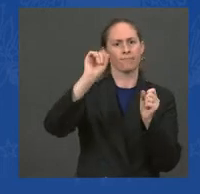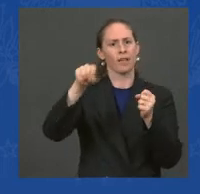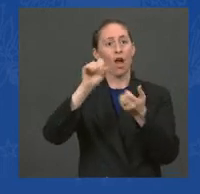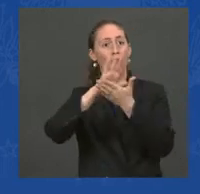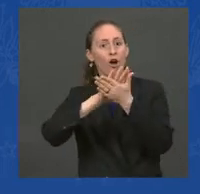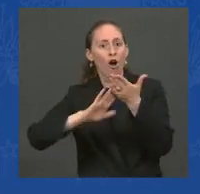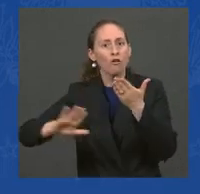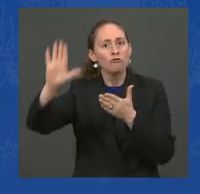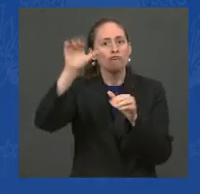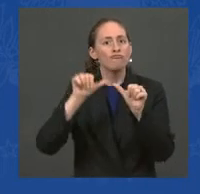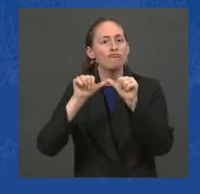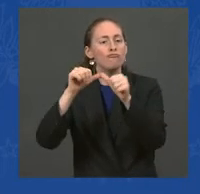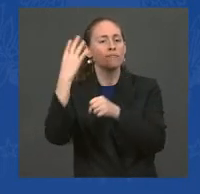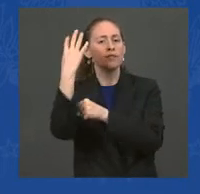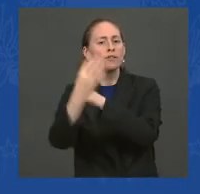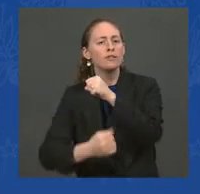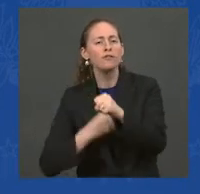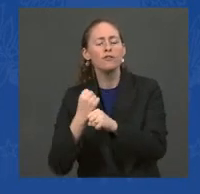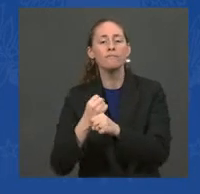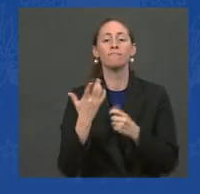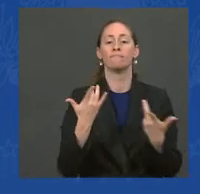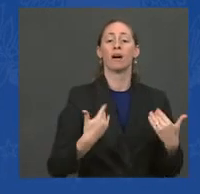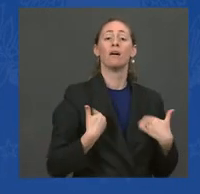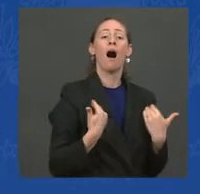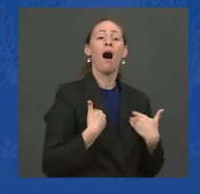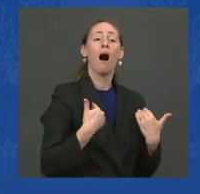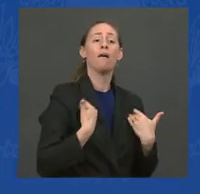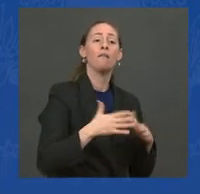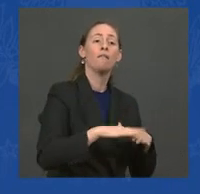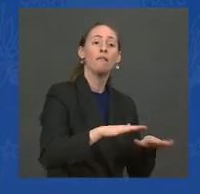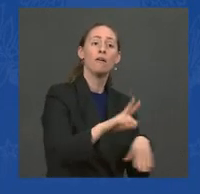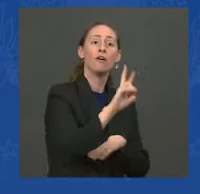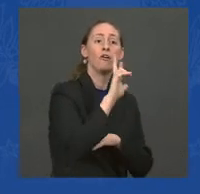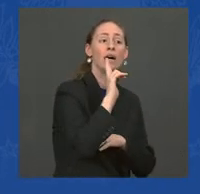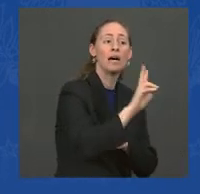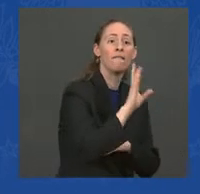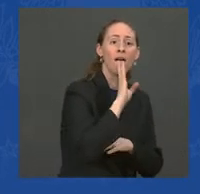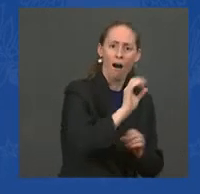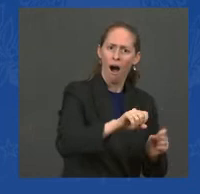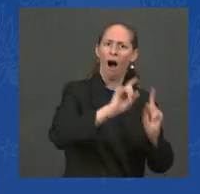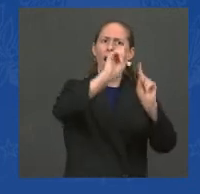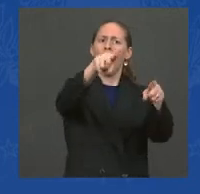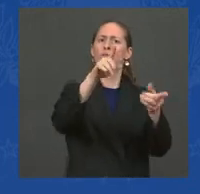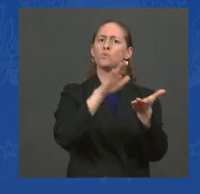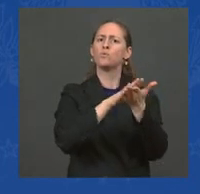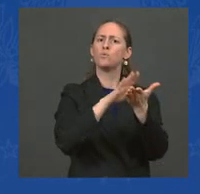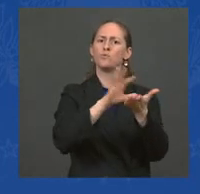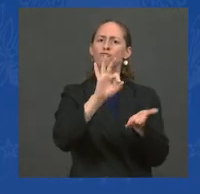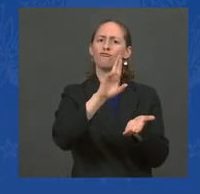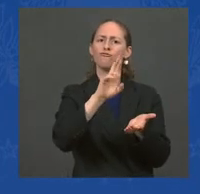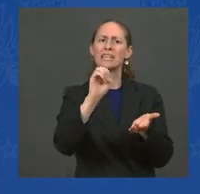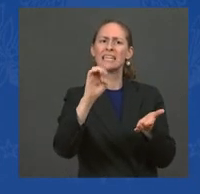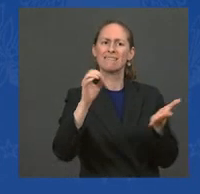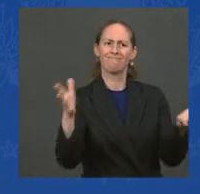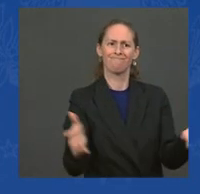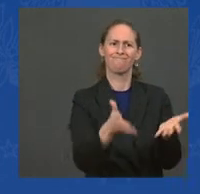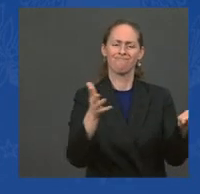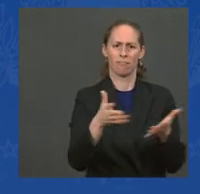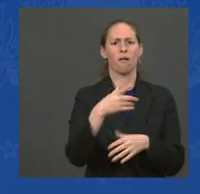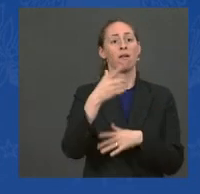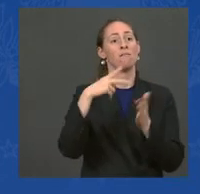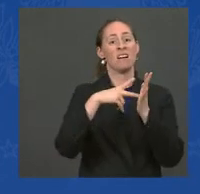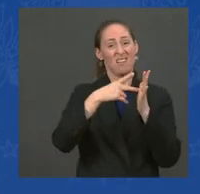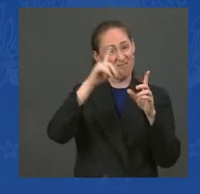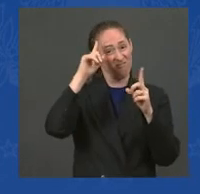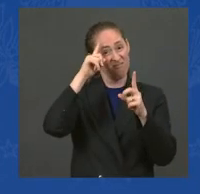high-quality preschool in the front end, which indicates that over 56% of the children will be able to go through all 12 years and beyond without any